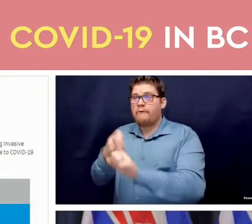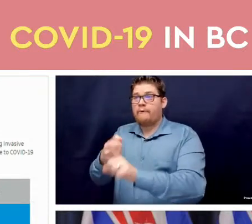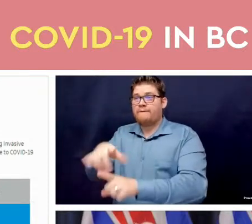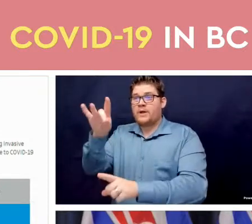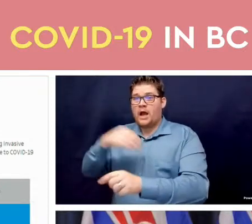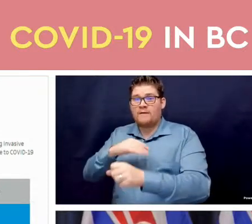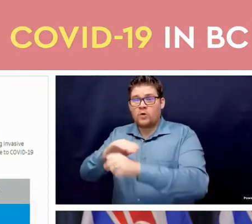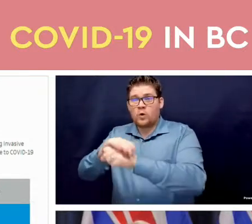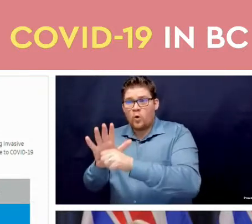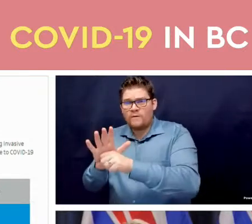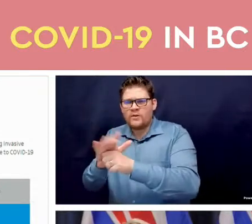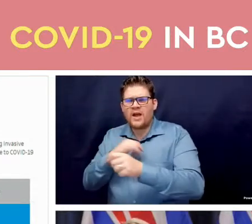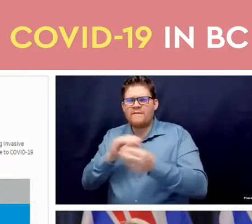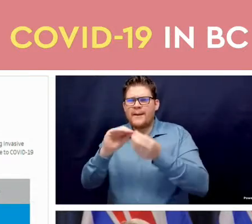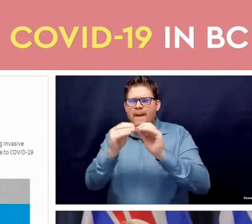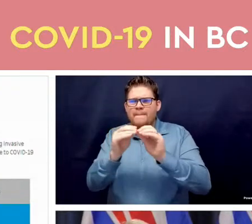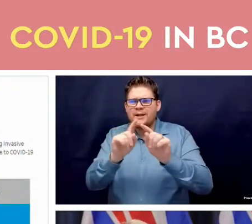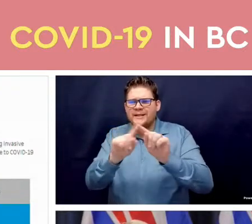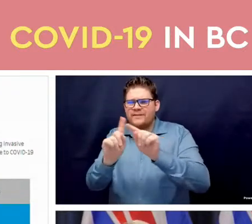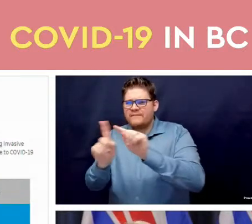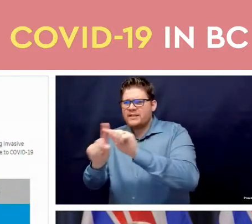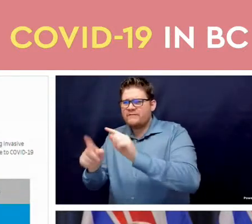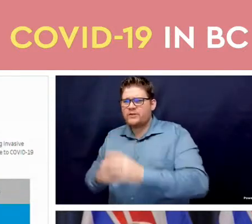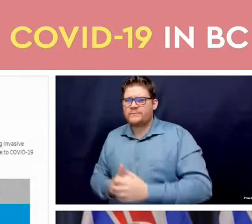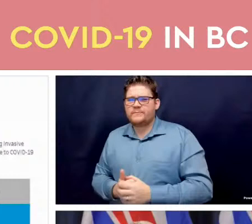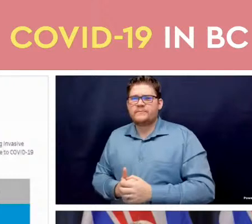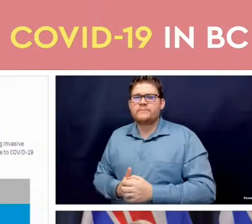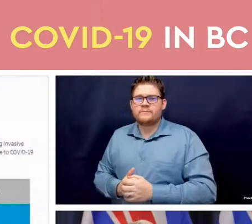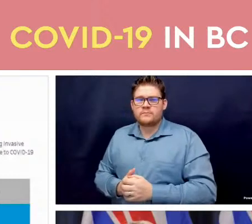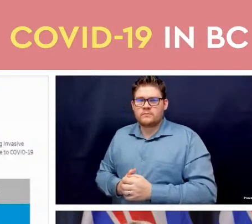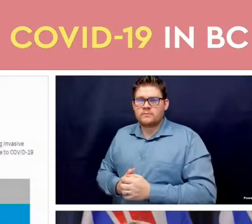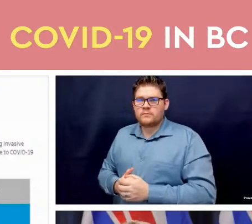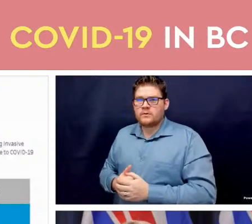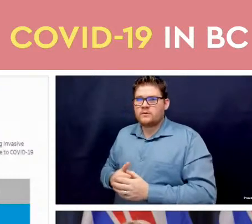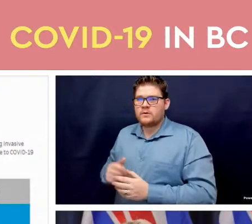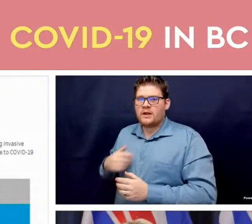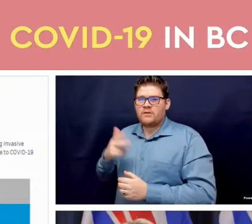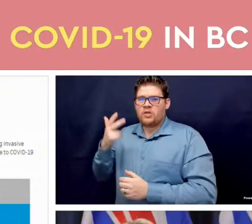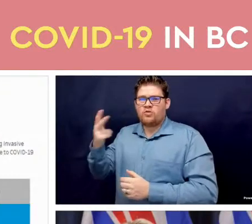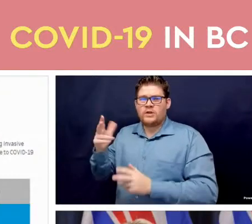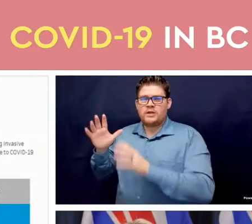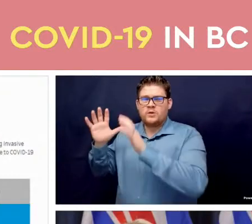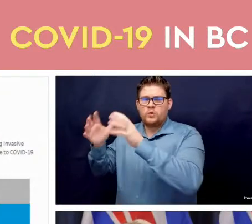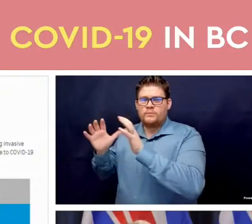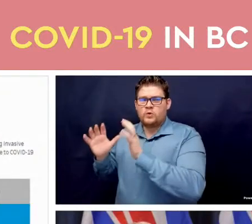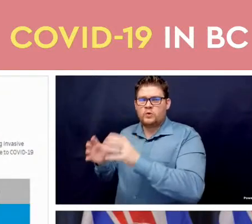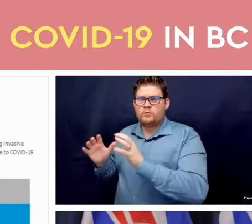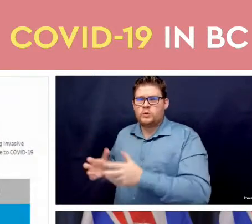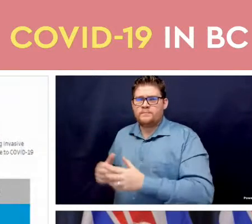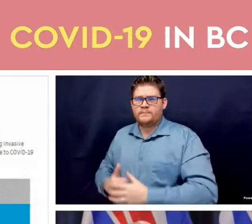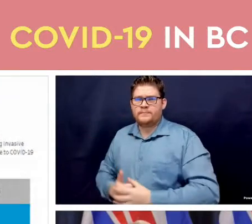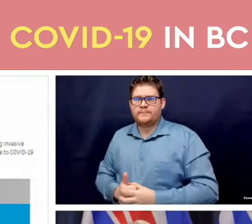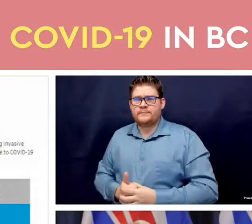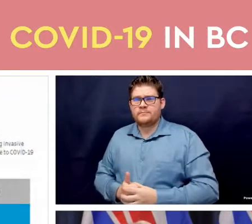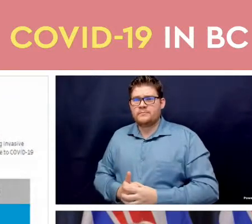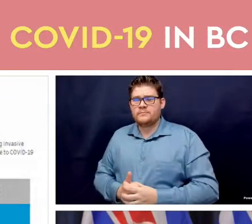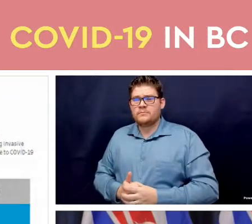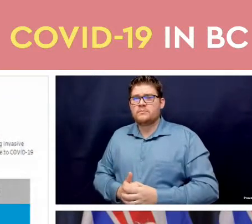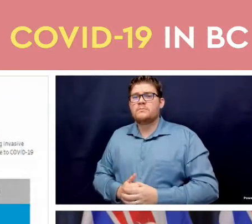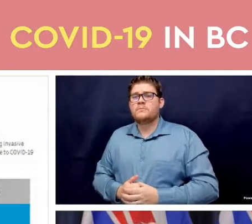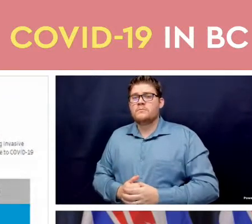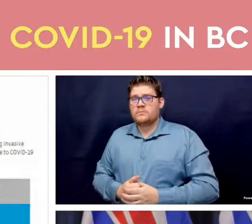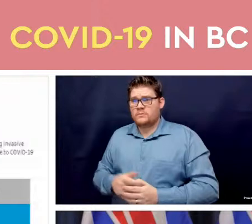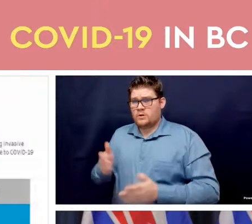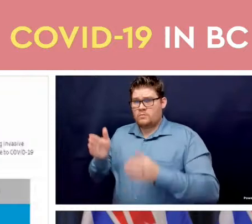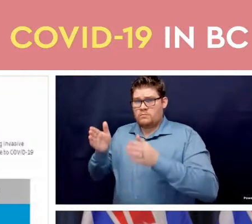positive. What that means is they're being admitted for something else. Most commonly we're seeing it, people admit it for surgery,